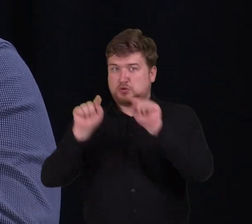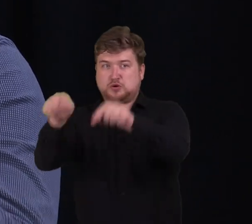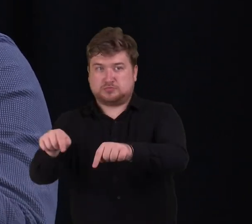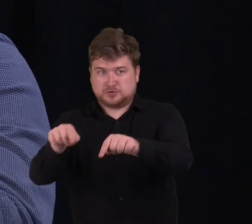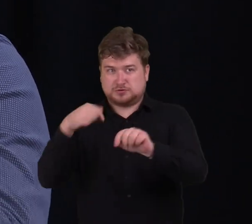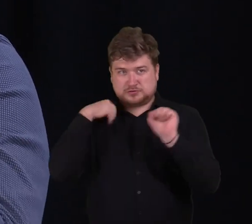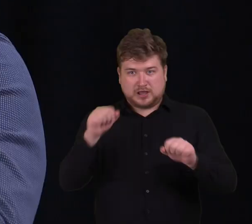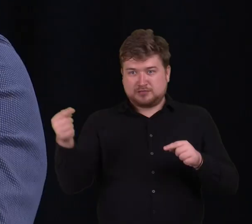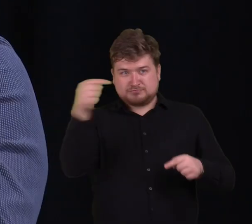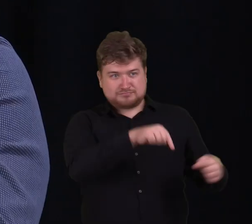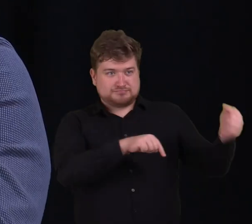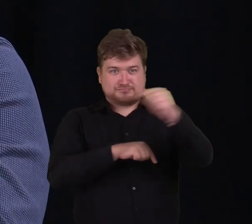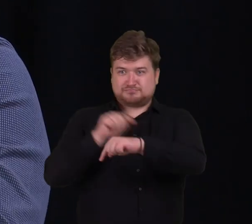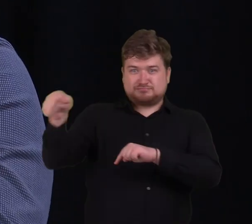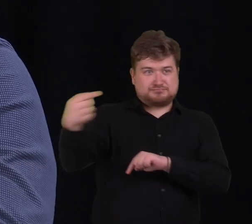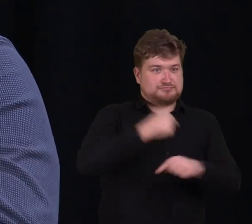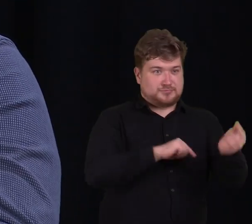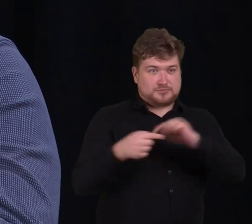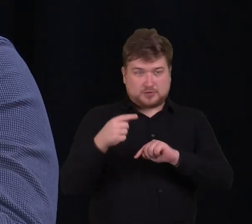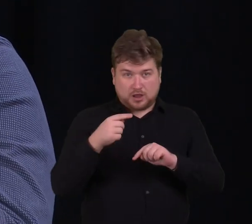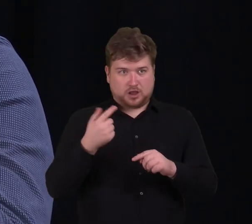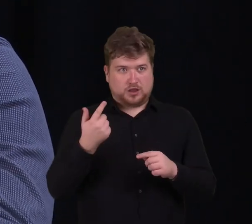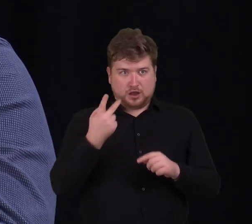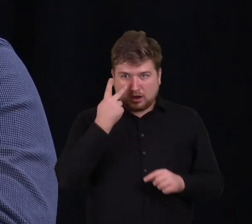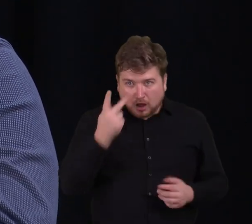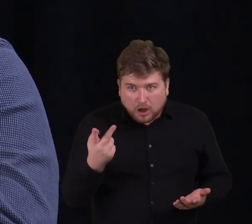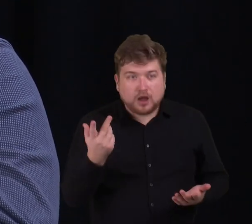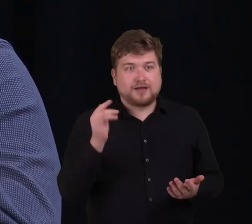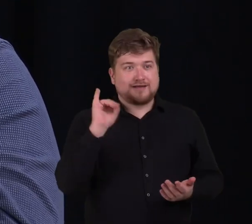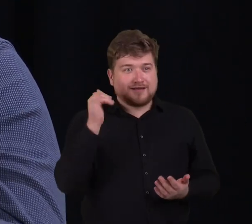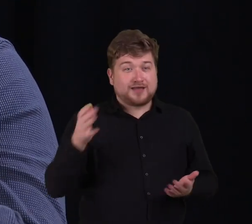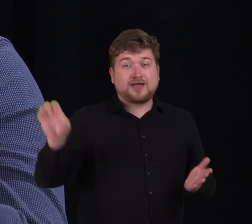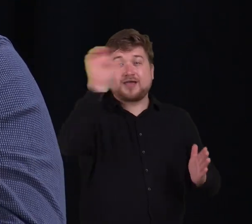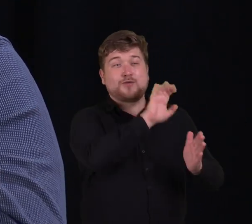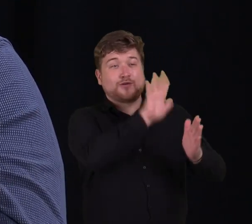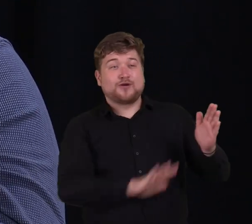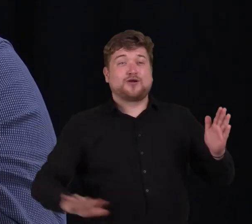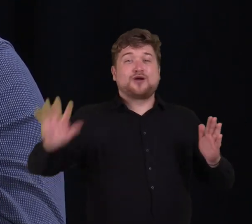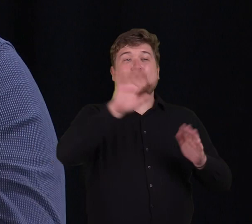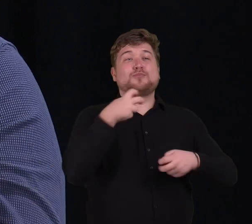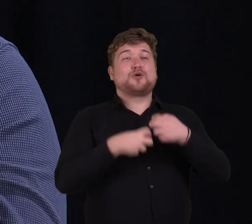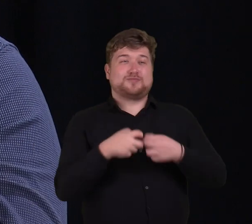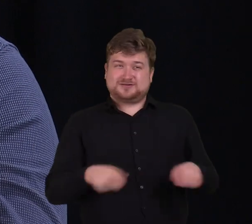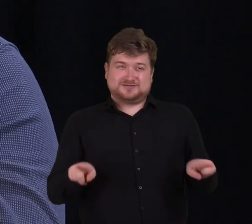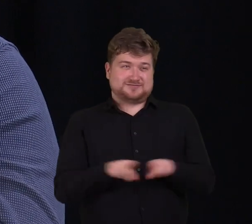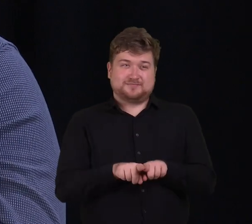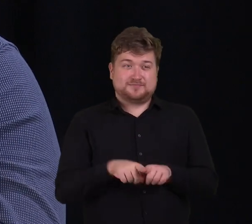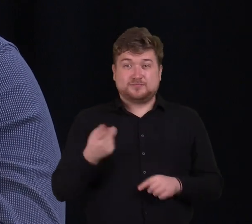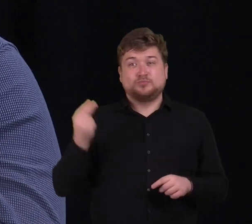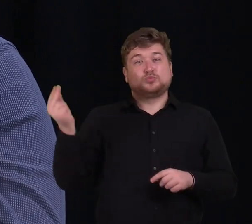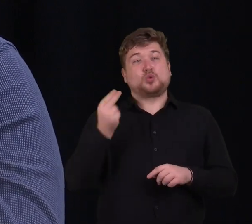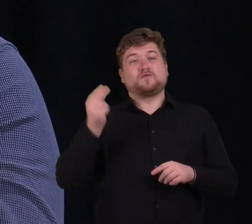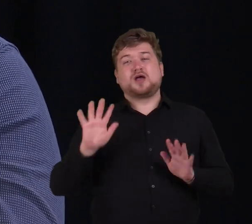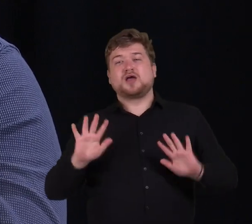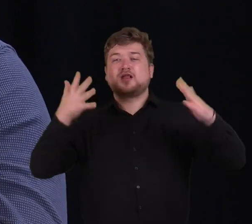Slovenia about living in rural areas, and that people have to start to do something because nobody